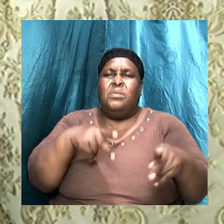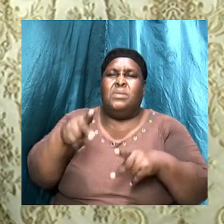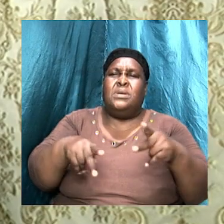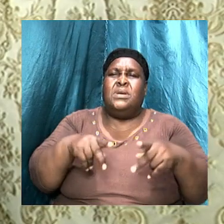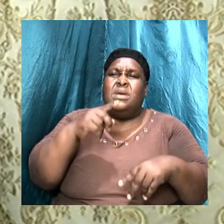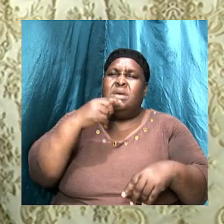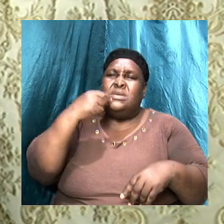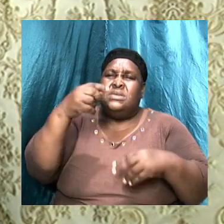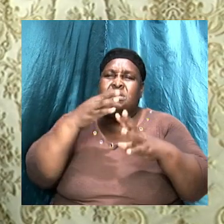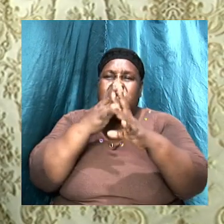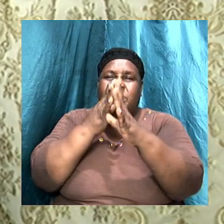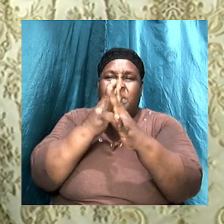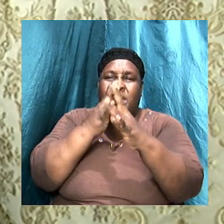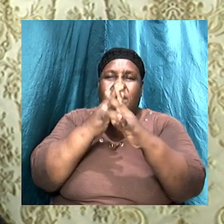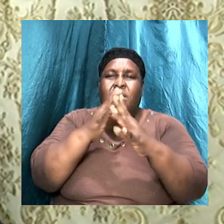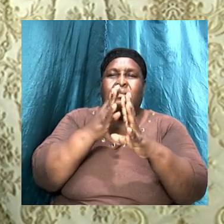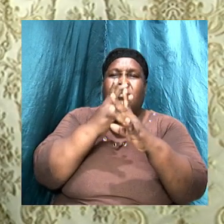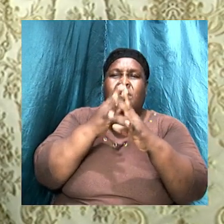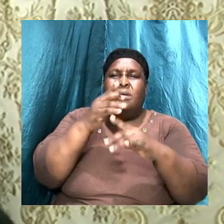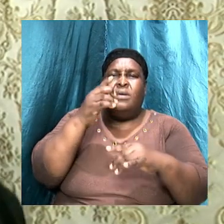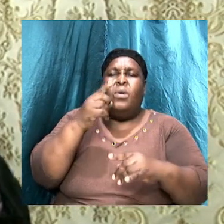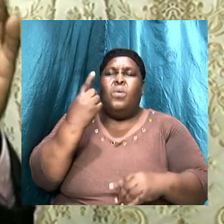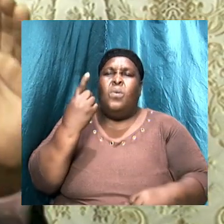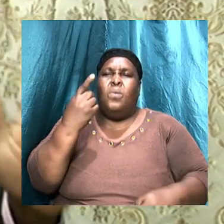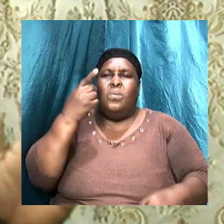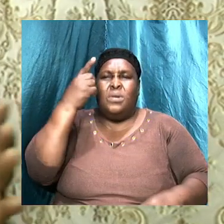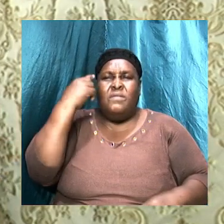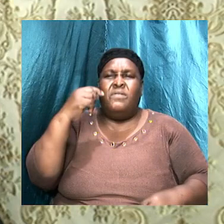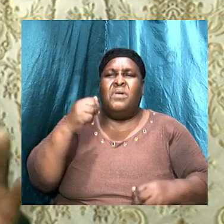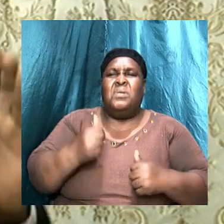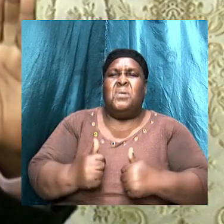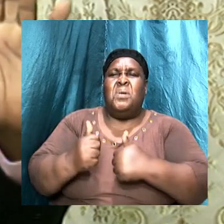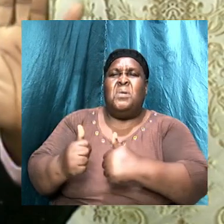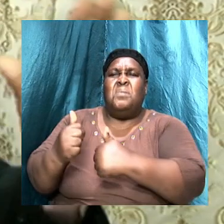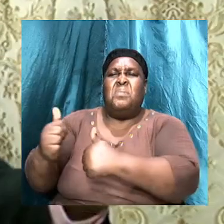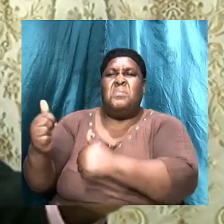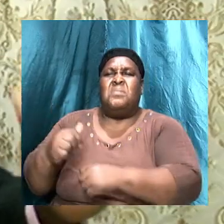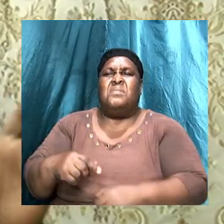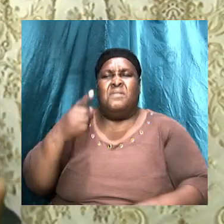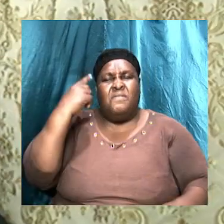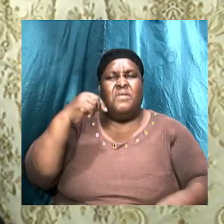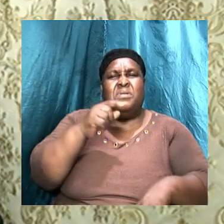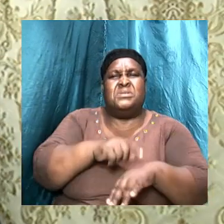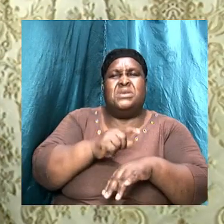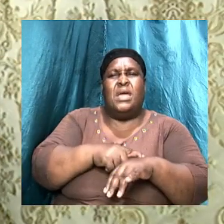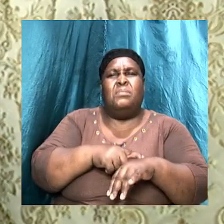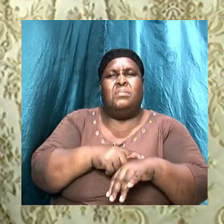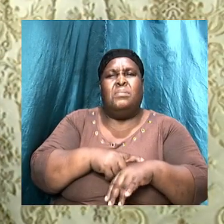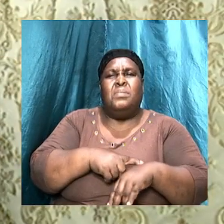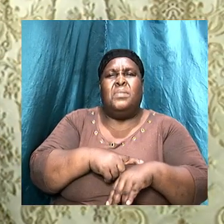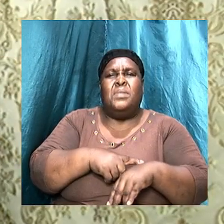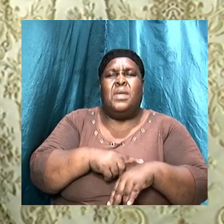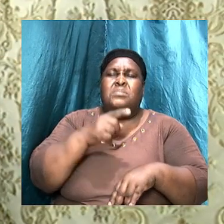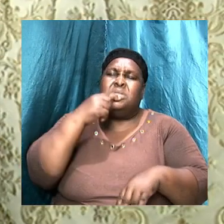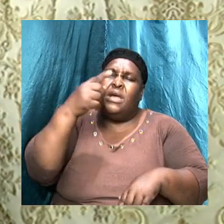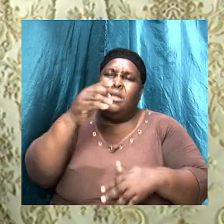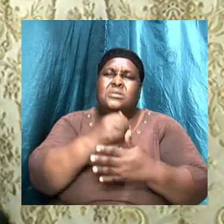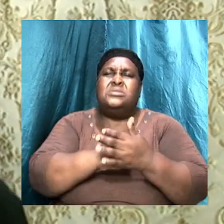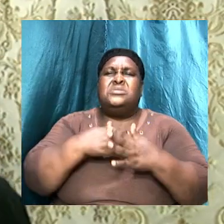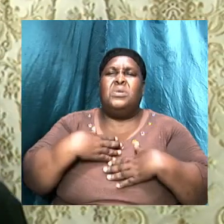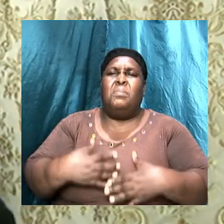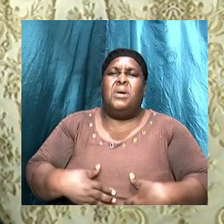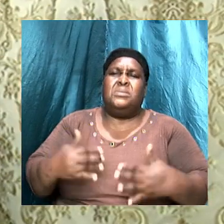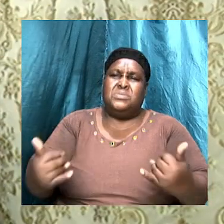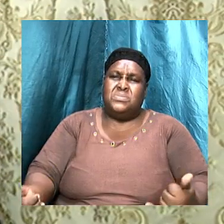speaking in tongues is only for the apostles and only for a period of time I am telling somebody tonight